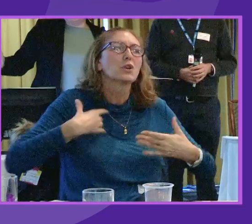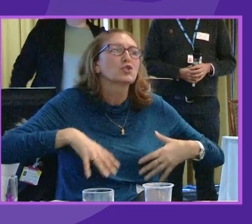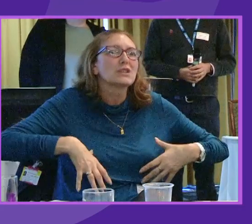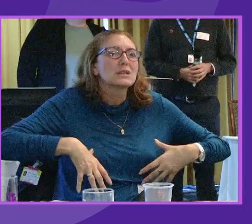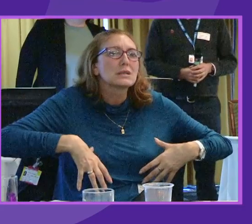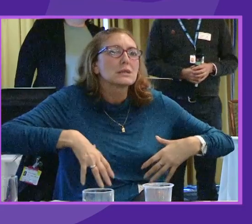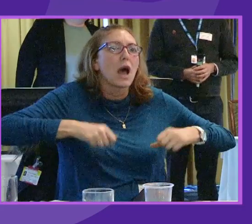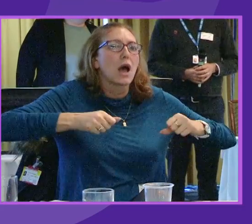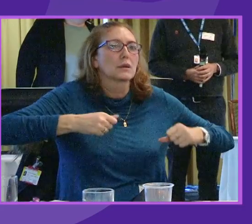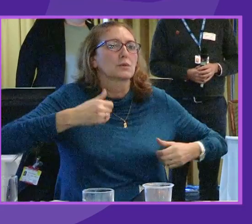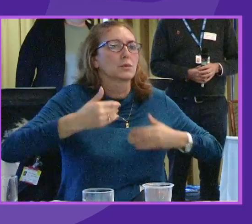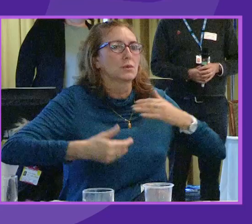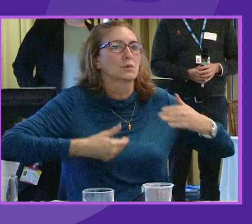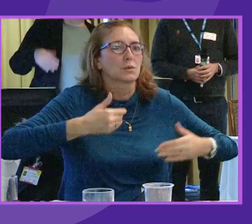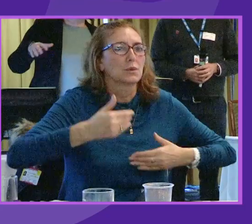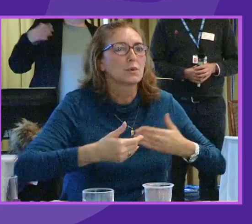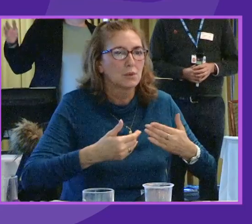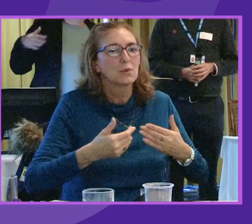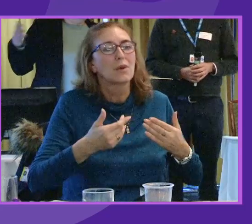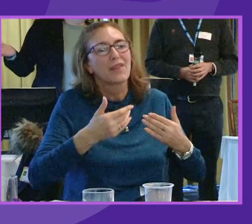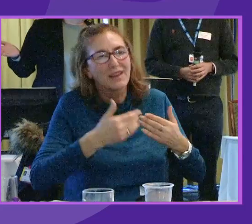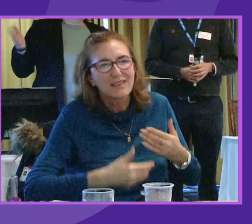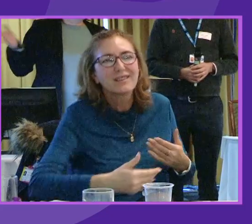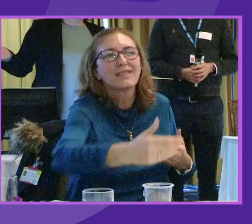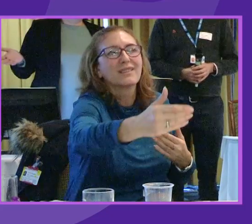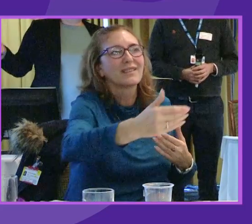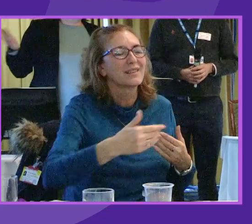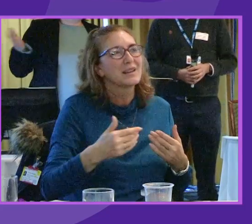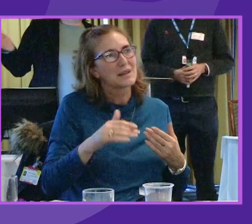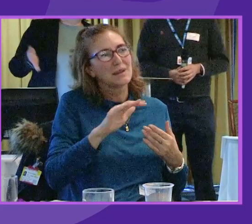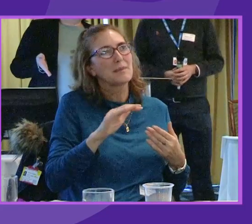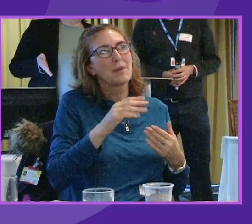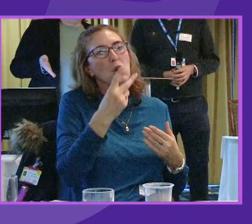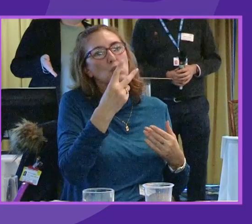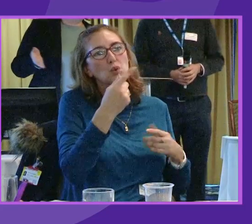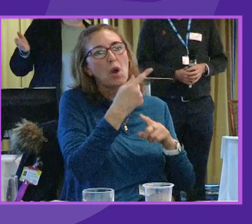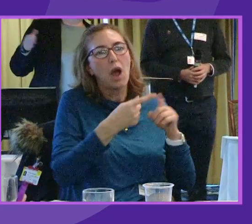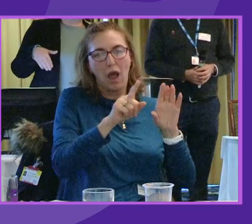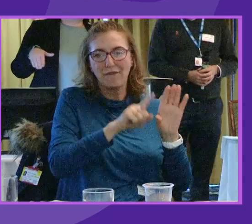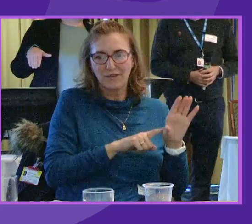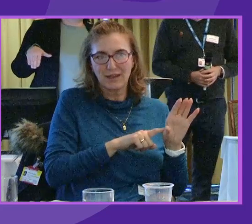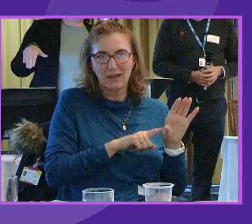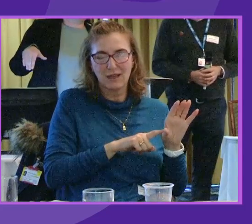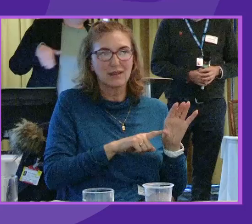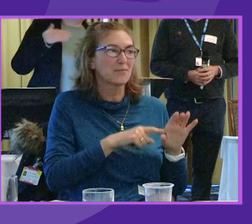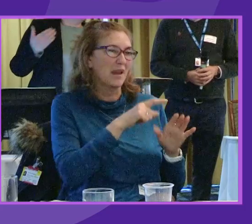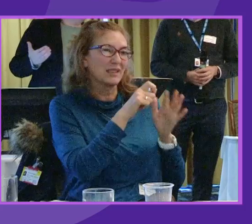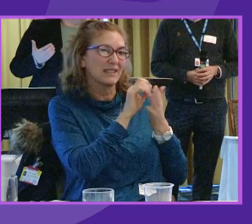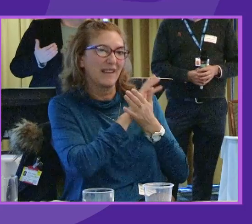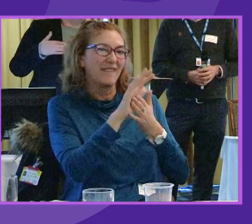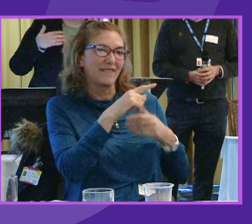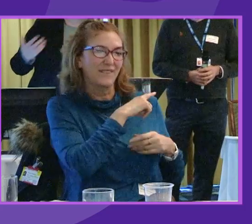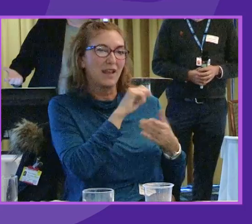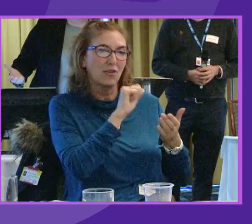really. We're very much in the mobilisation stage at the moment, and then the piece of work goes on for kind of 2.5 years from